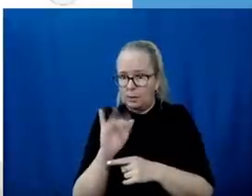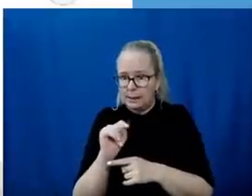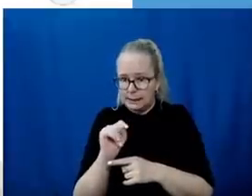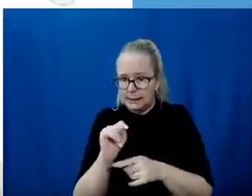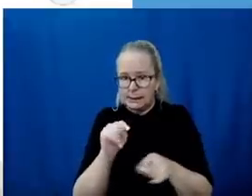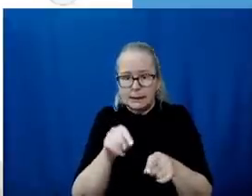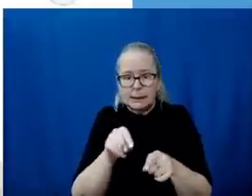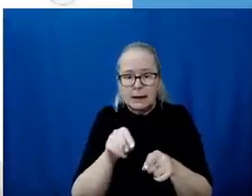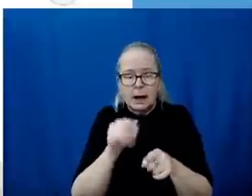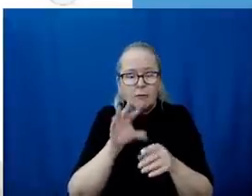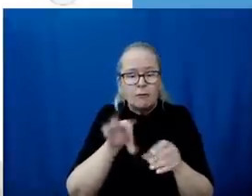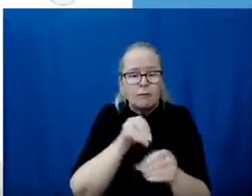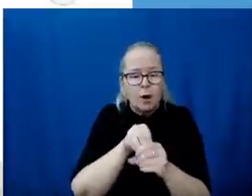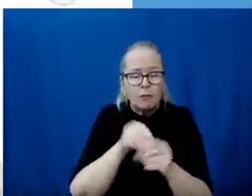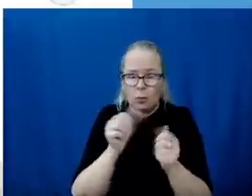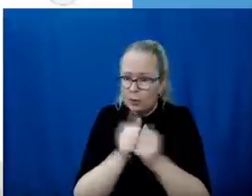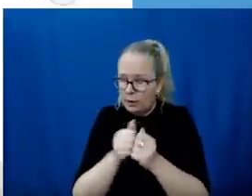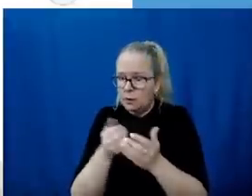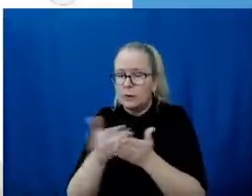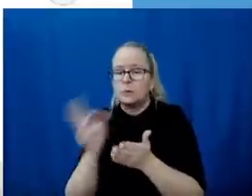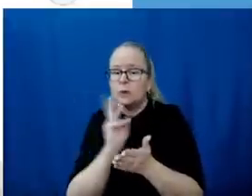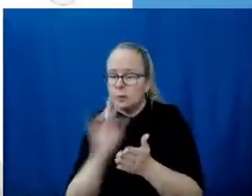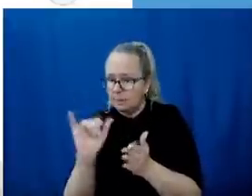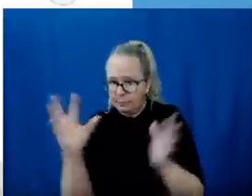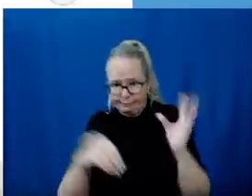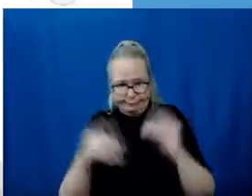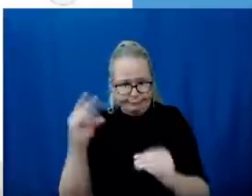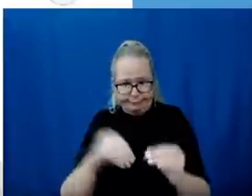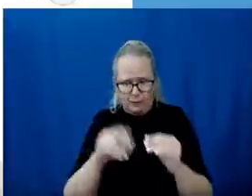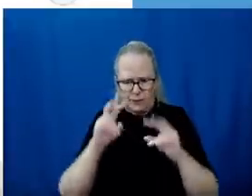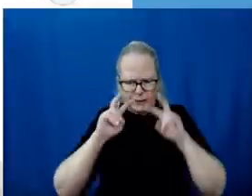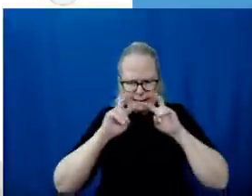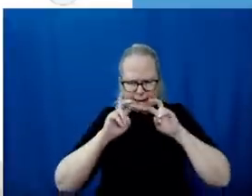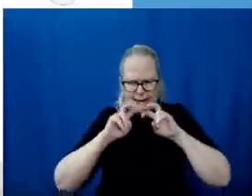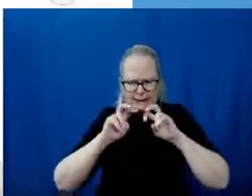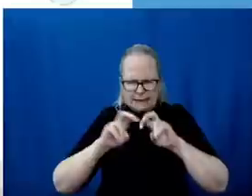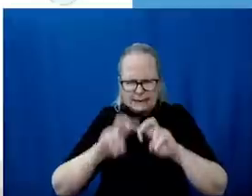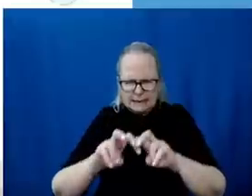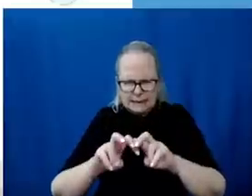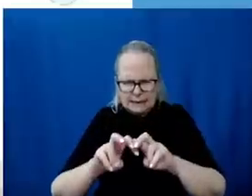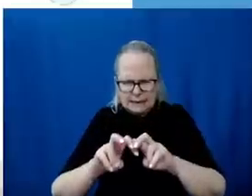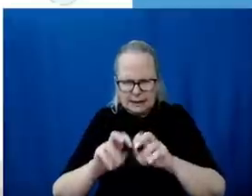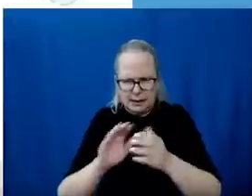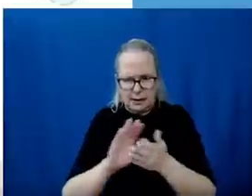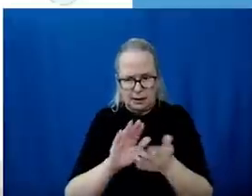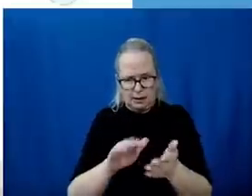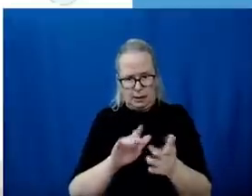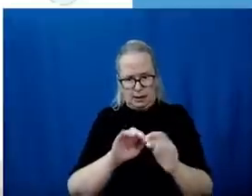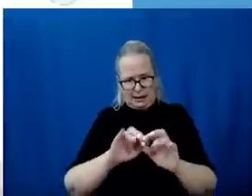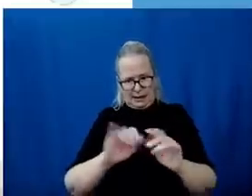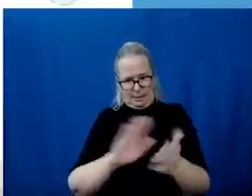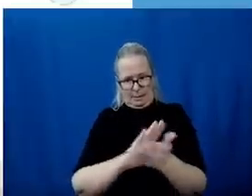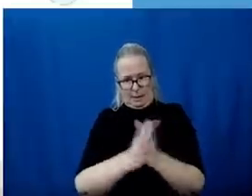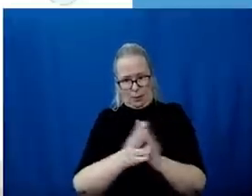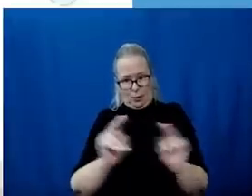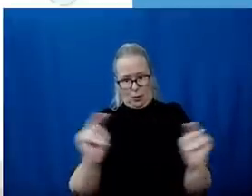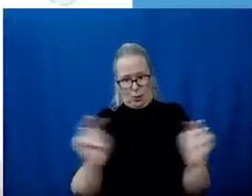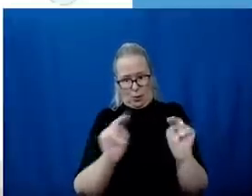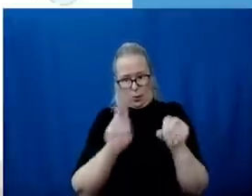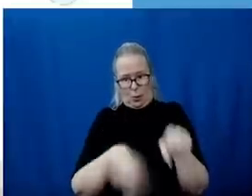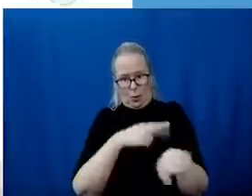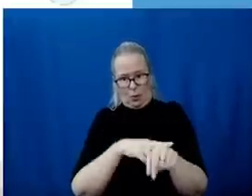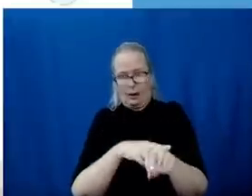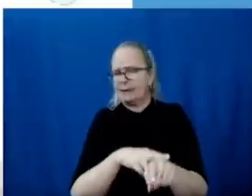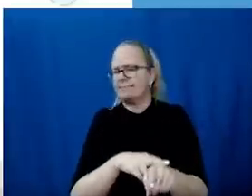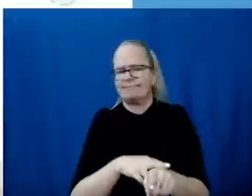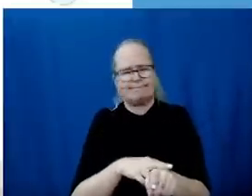present. And we can also look at other factors within the wastewater to try and normalize that signal. Although increasingly we find that efforts to normalize